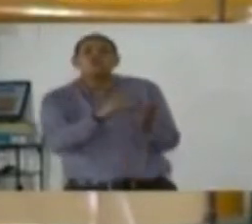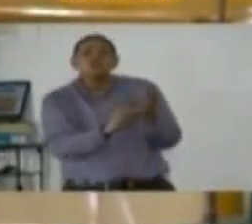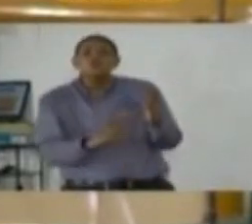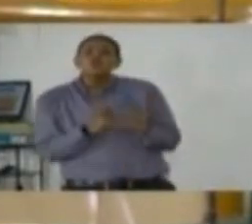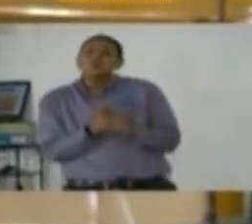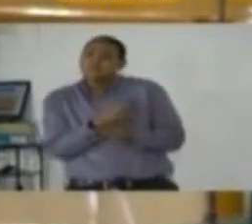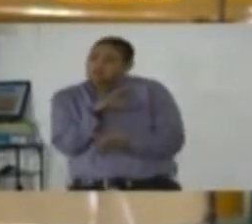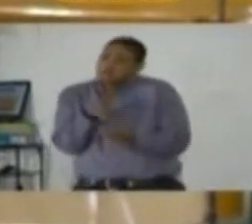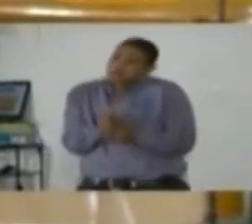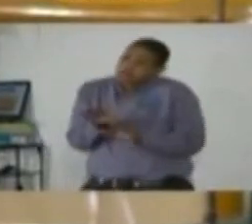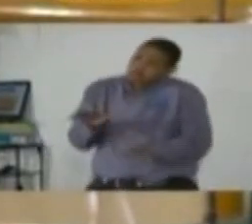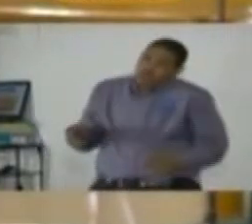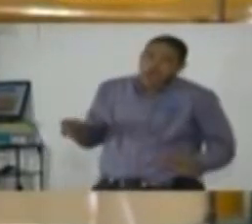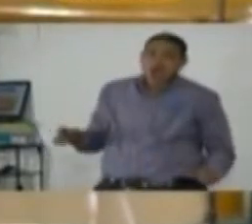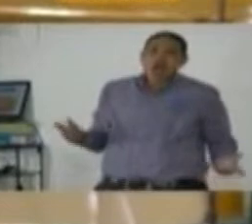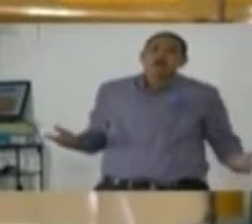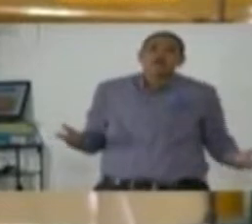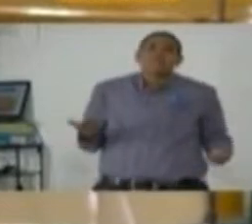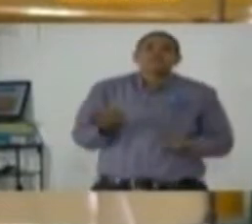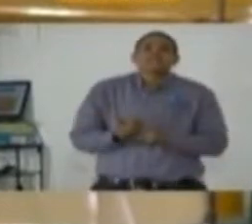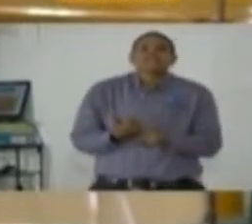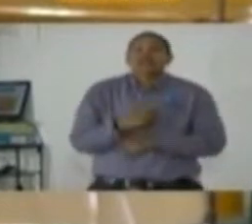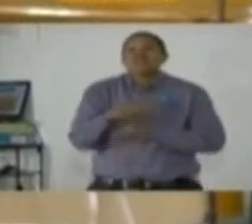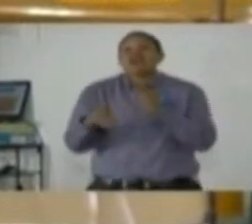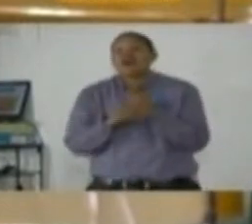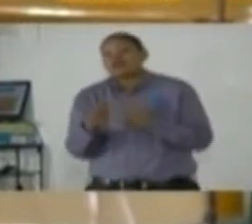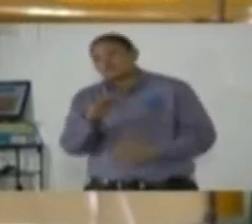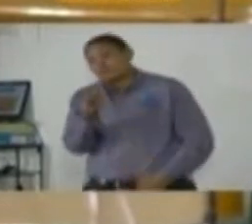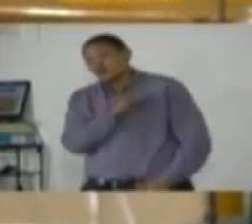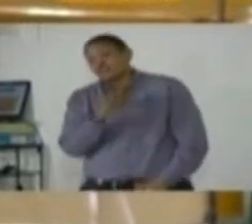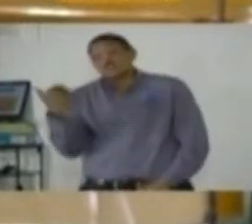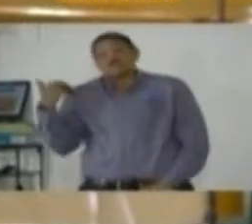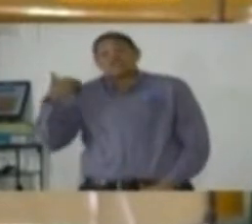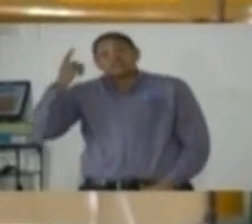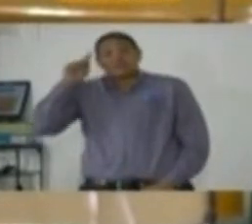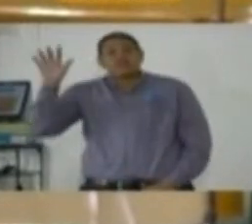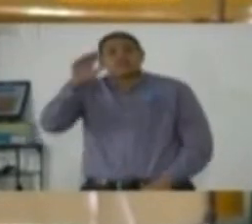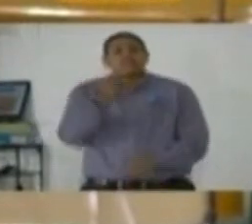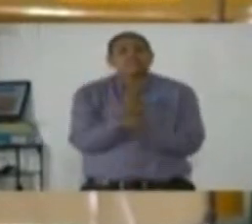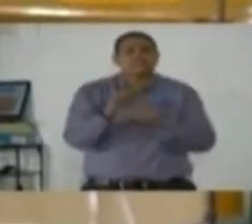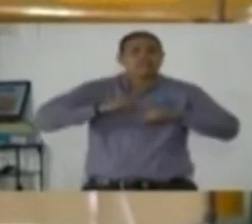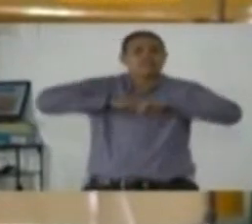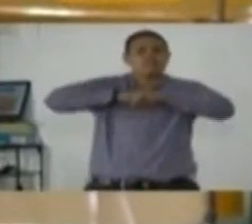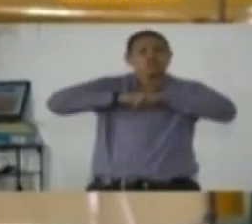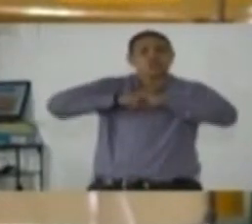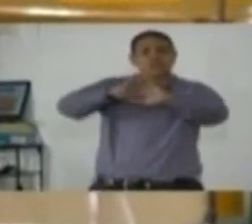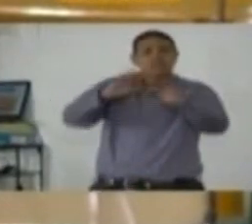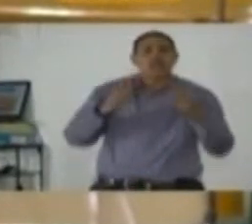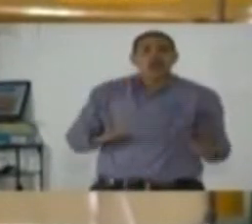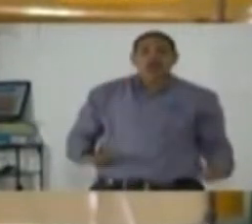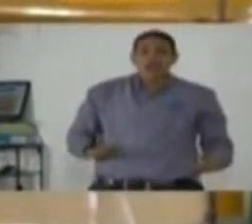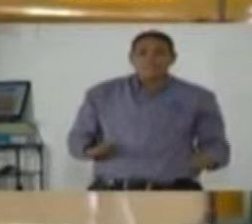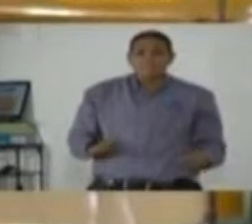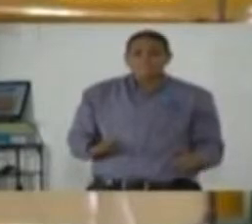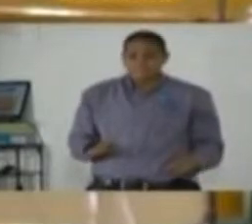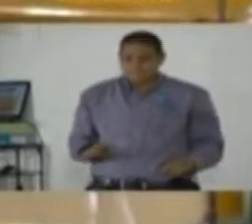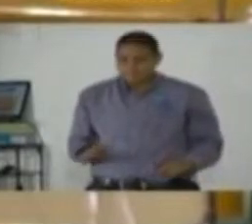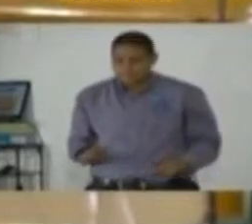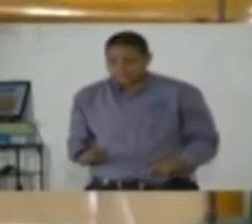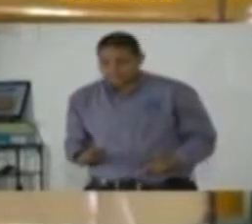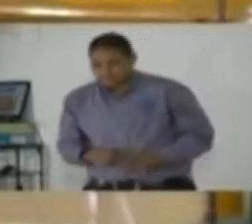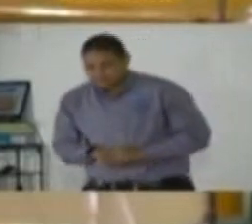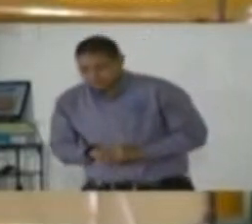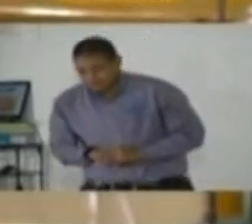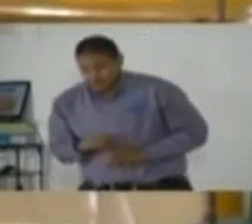their part by taking personal responsibility for their safety and security, walking in groups when journeying